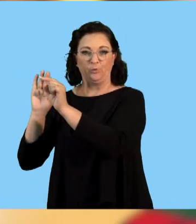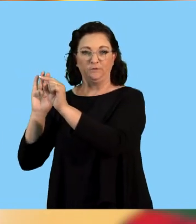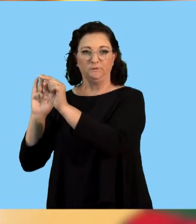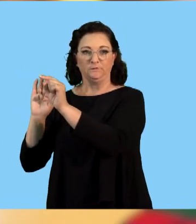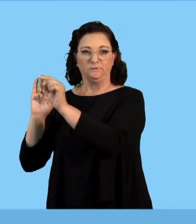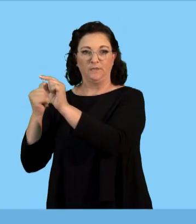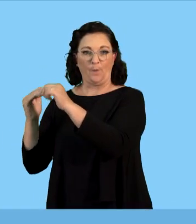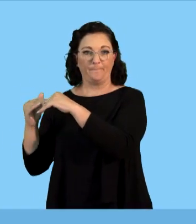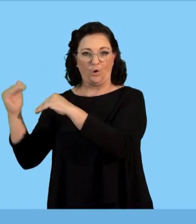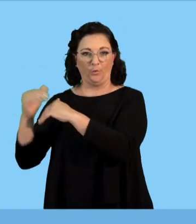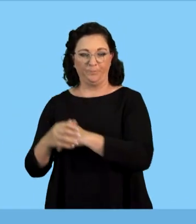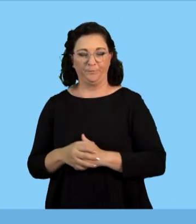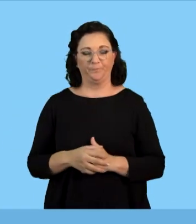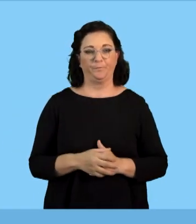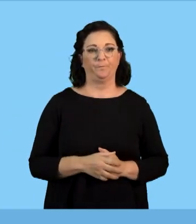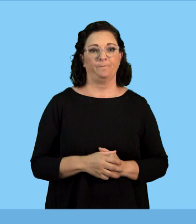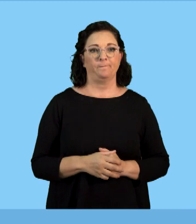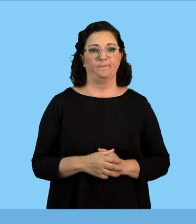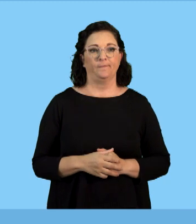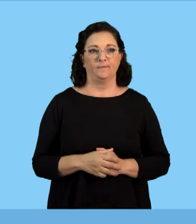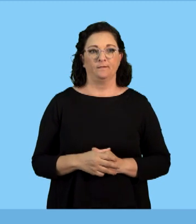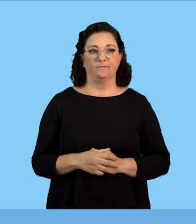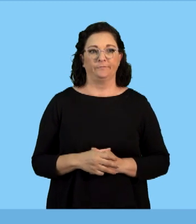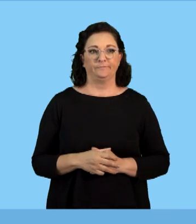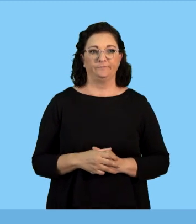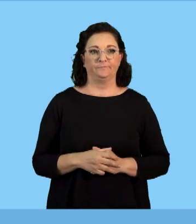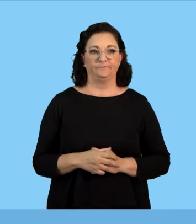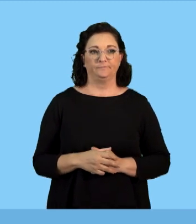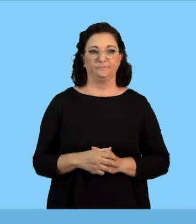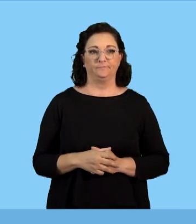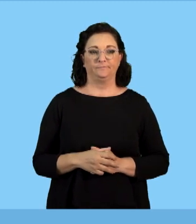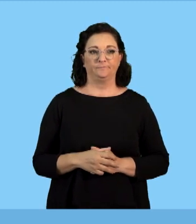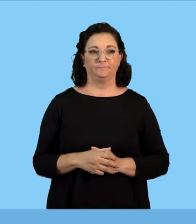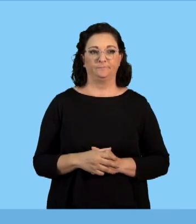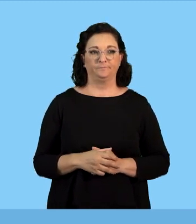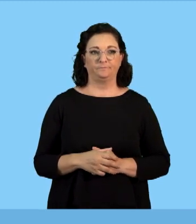the frequency is going to be increasing. So therefore,